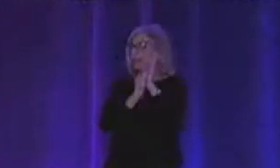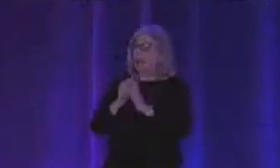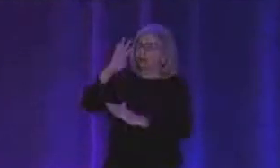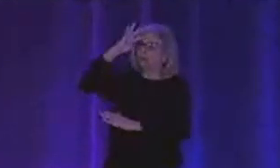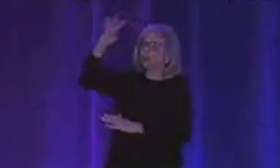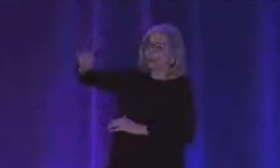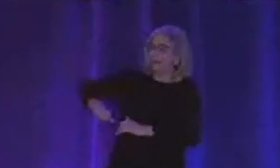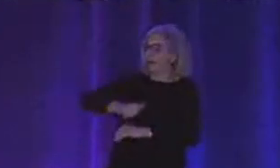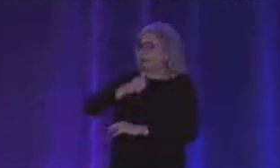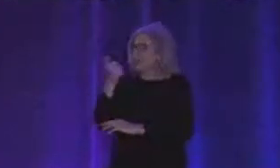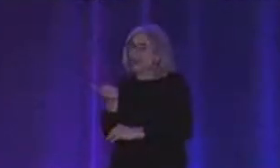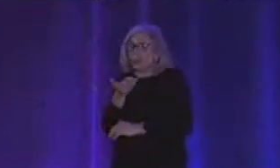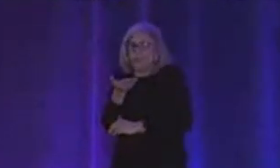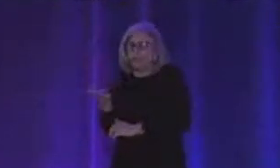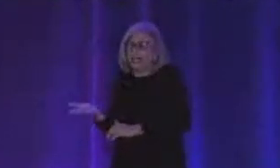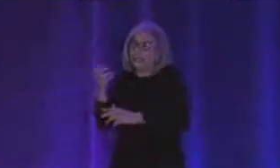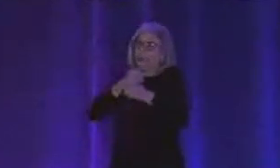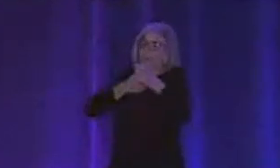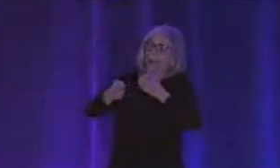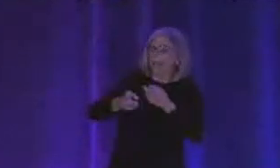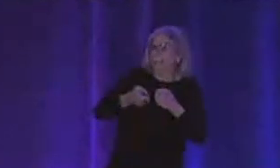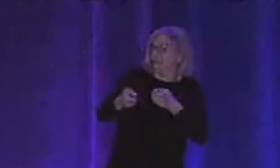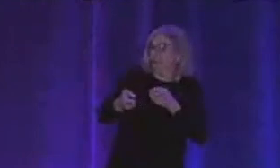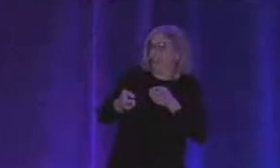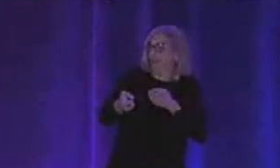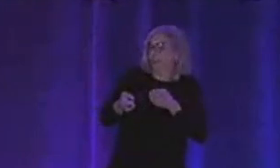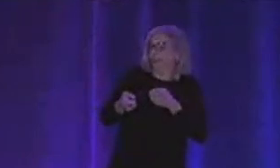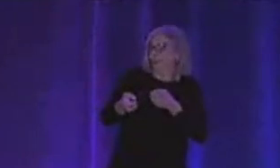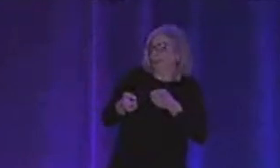create, another thing to manage.